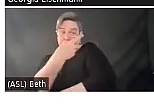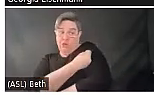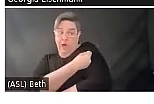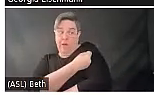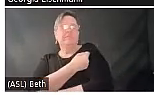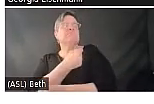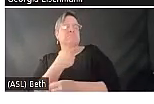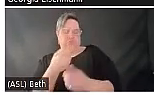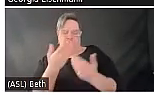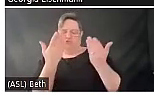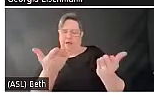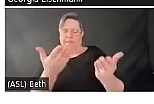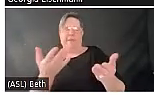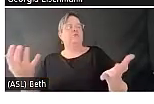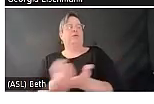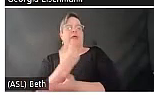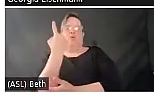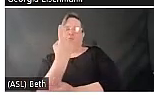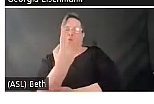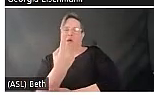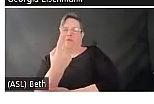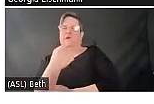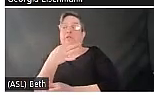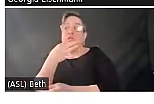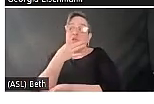dose as soon as it's available. So for new